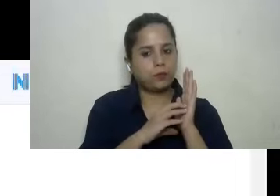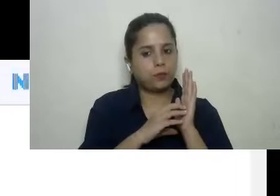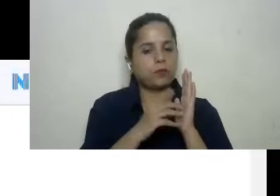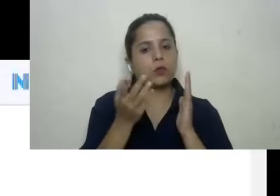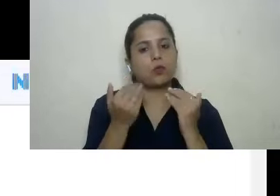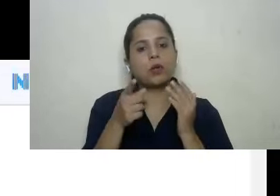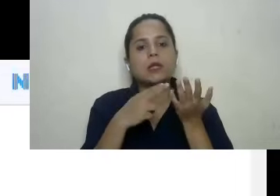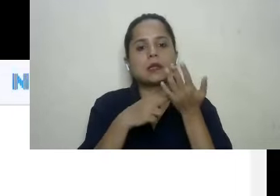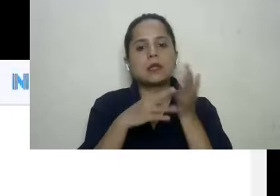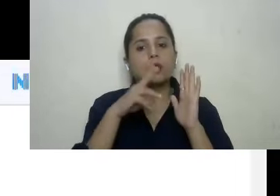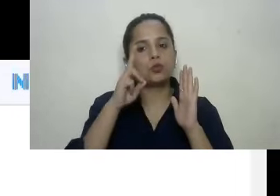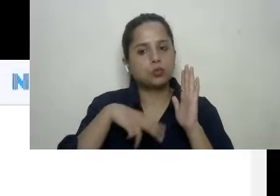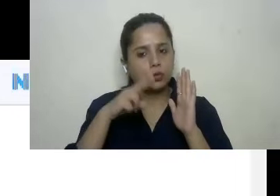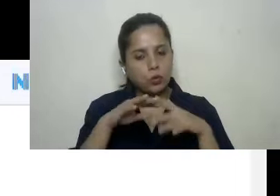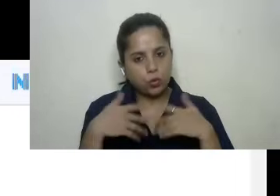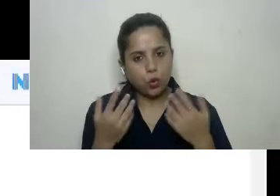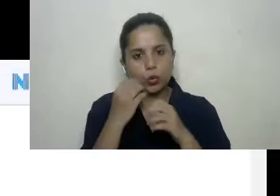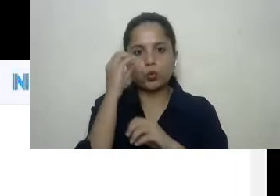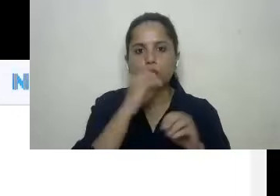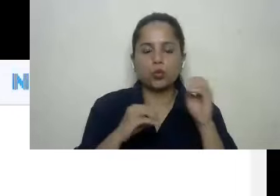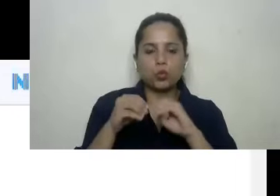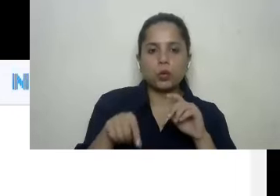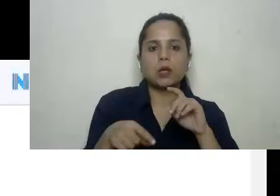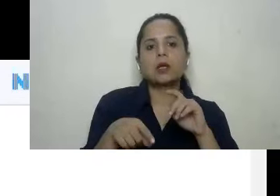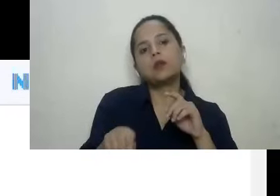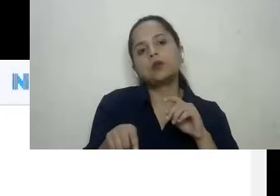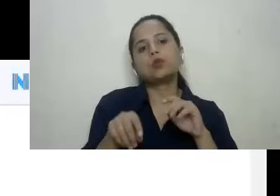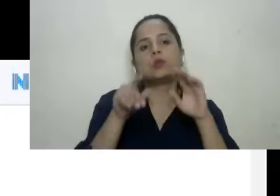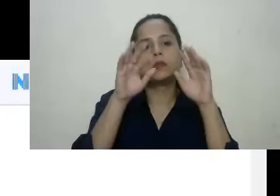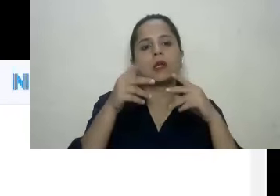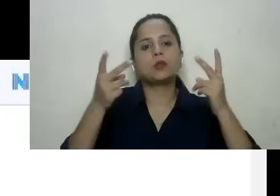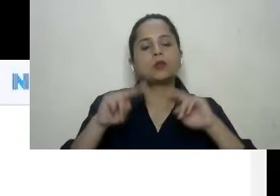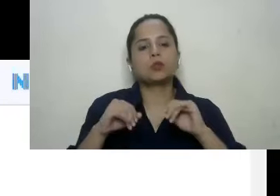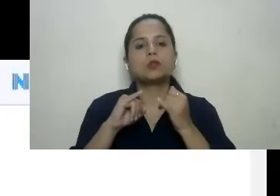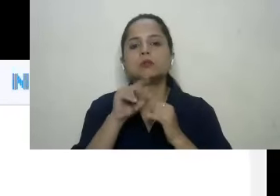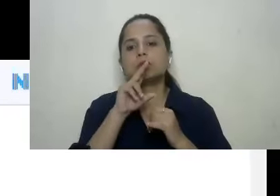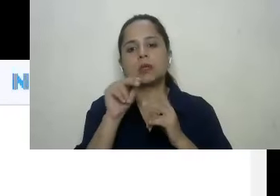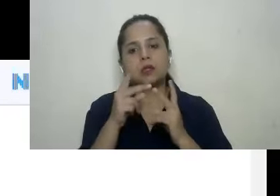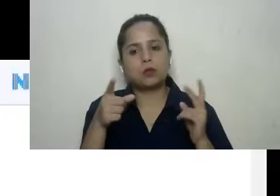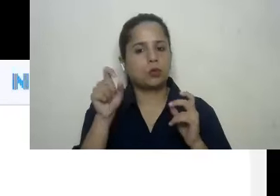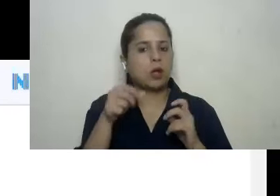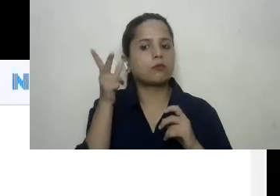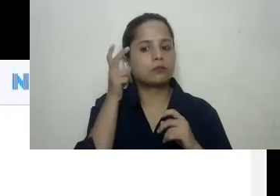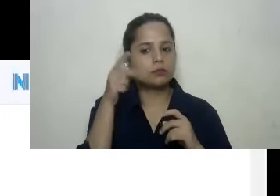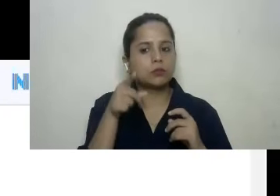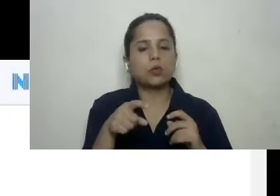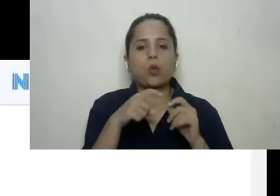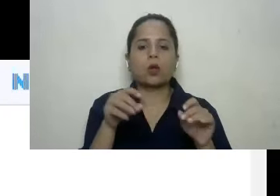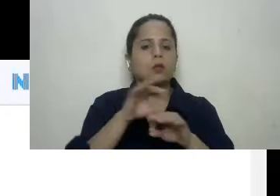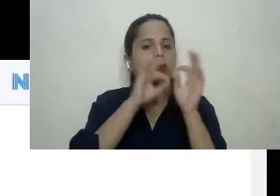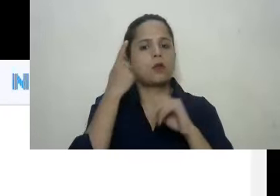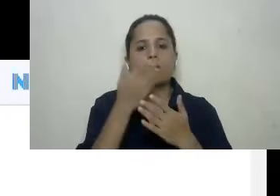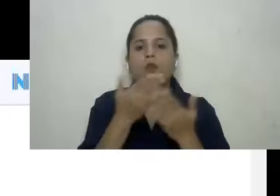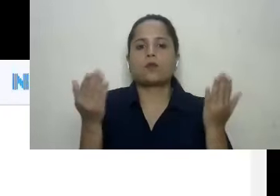natural reader or any Google text-to-speech software, and they can listen to it. And the questions are ready for you. And it has